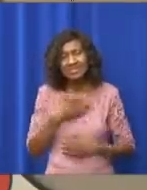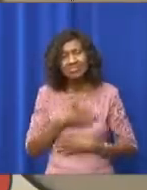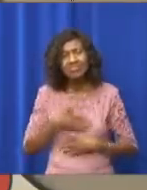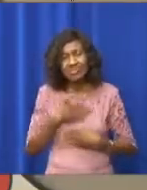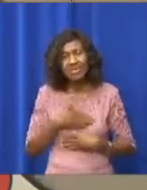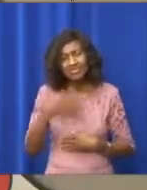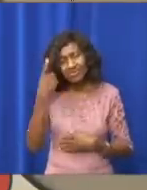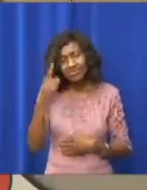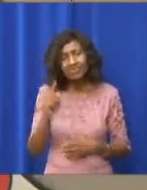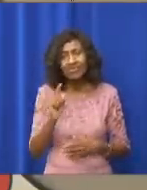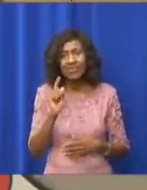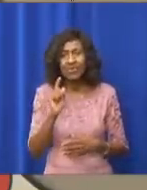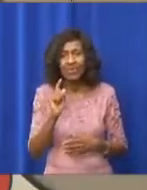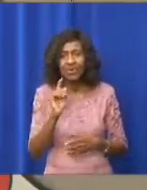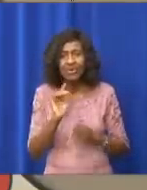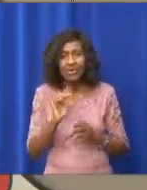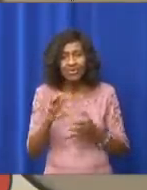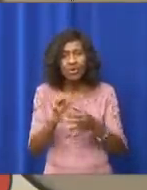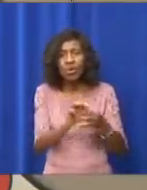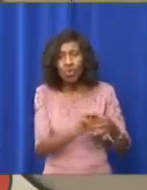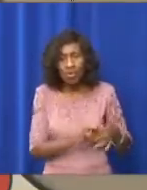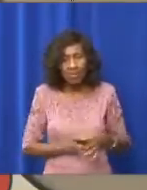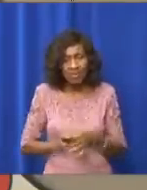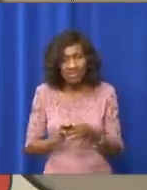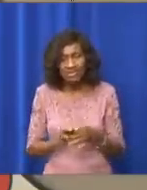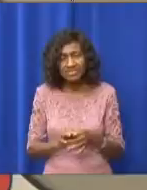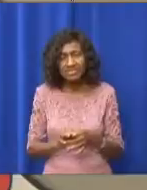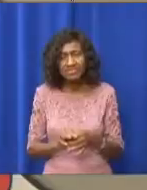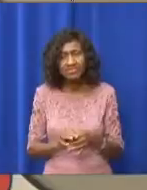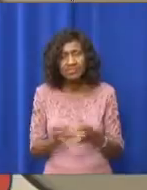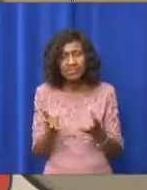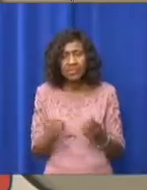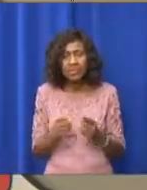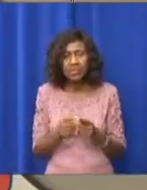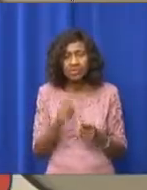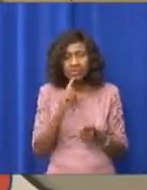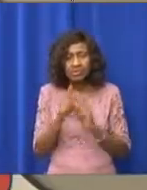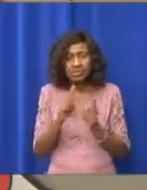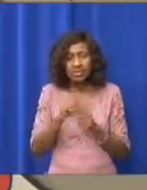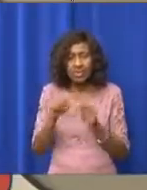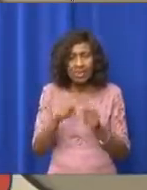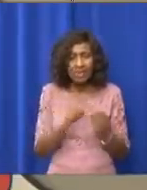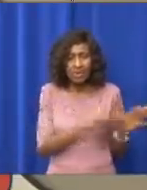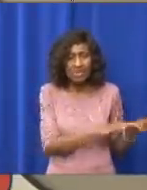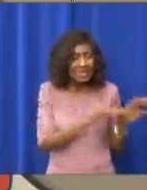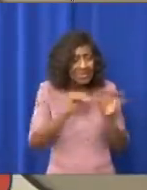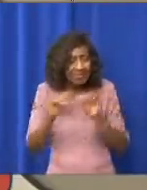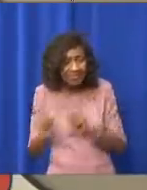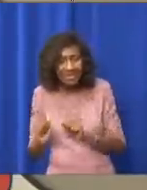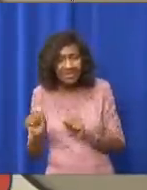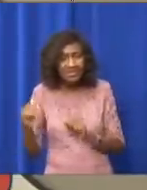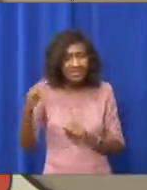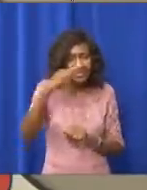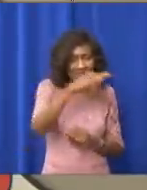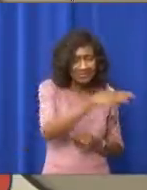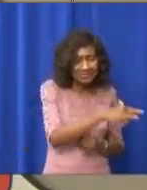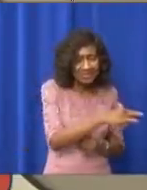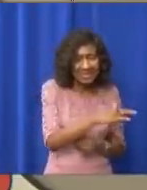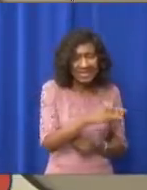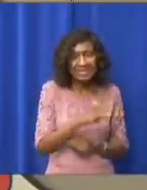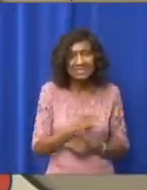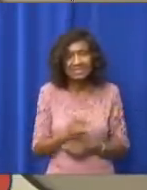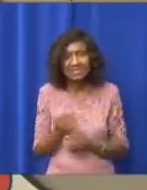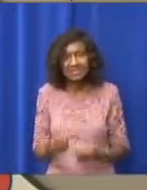your cooperation. I want to make an announcement on evacuation flights today, a very welcome step